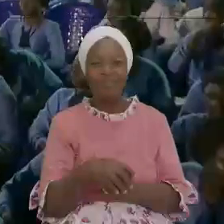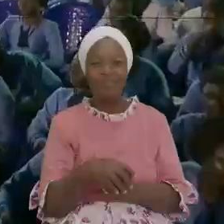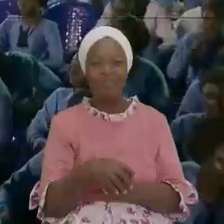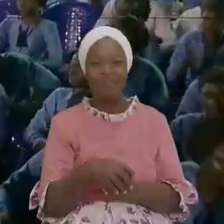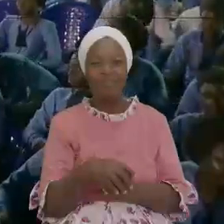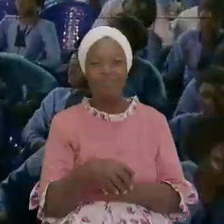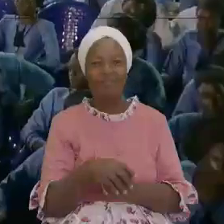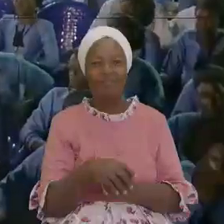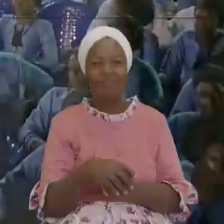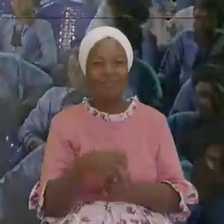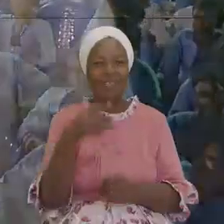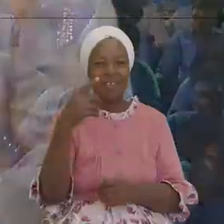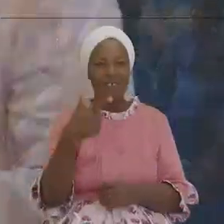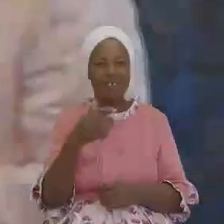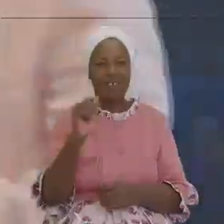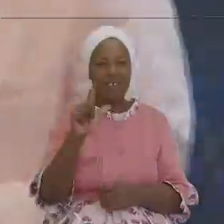Galatians chapter